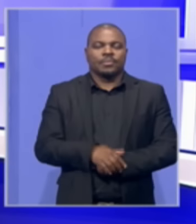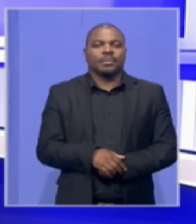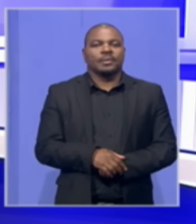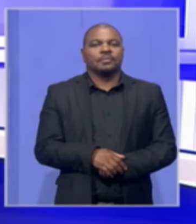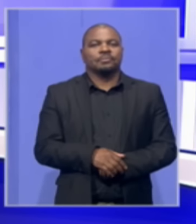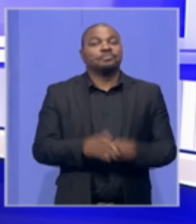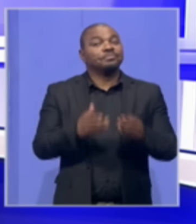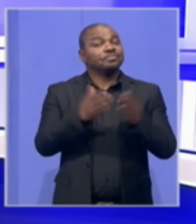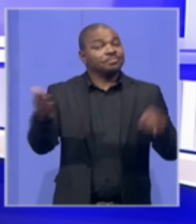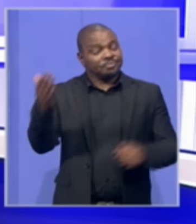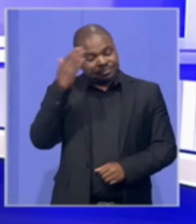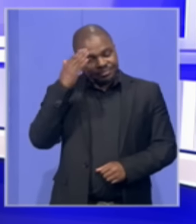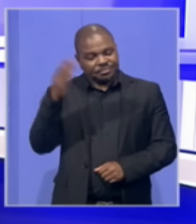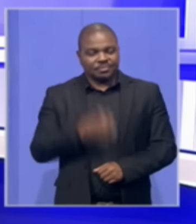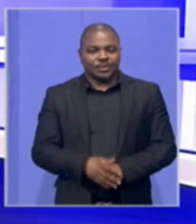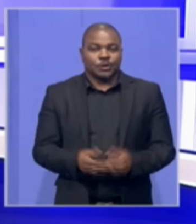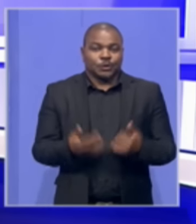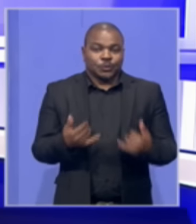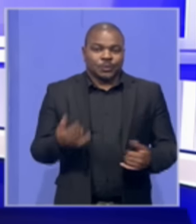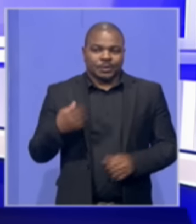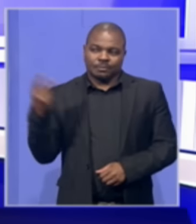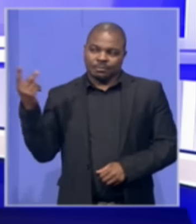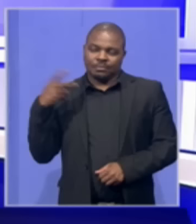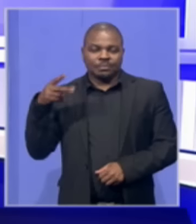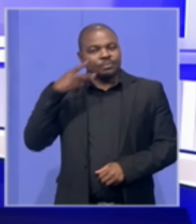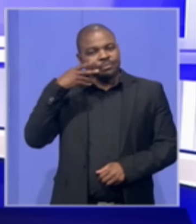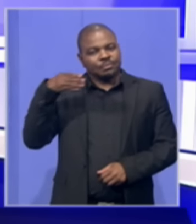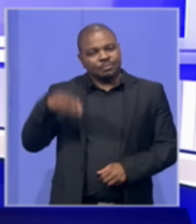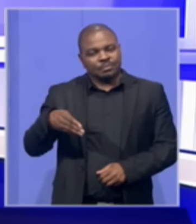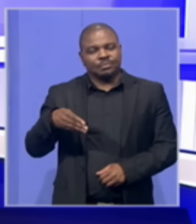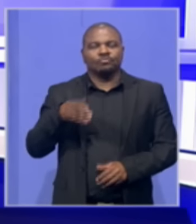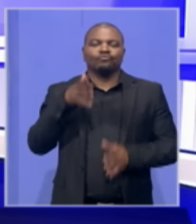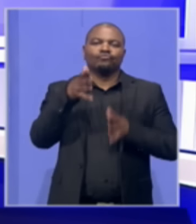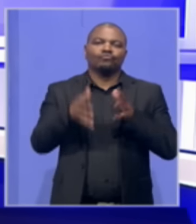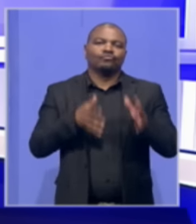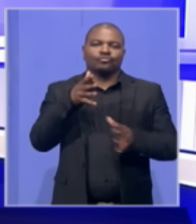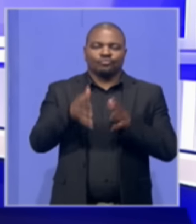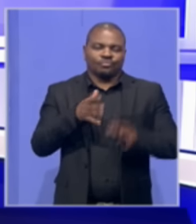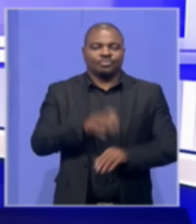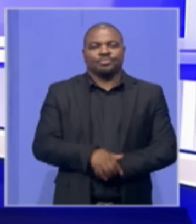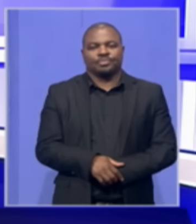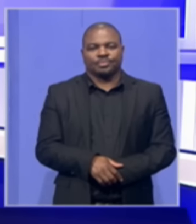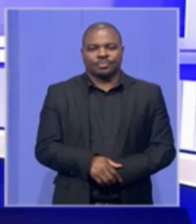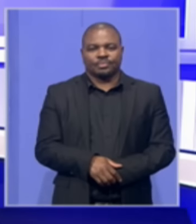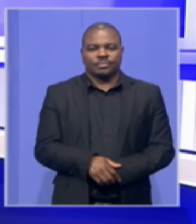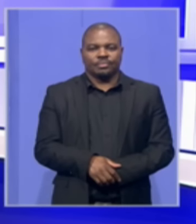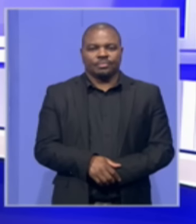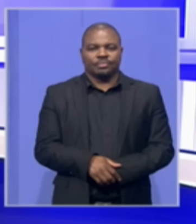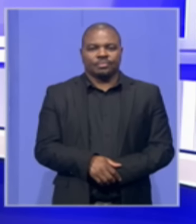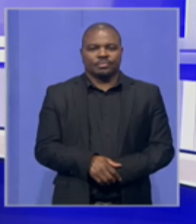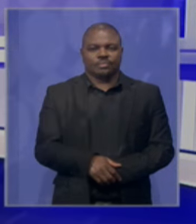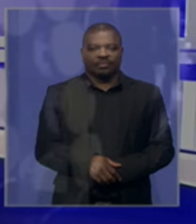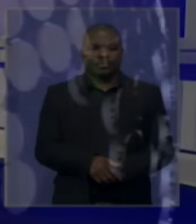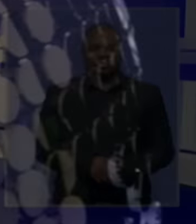Mogaetsho Madume tsa phirimaneng eno ke di tshwarisane le modirisare ka nna Augustin Letlalo.